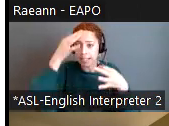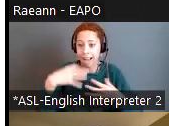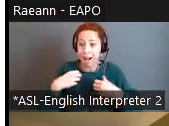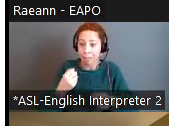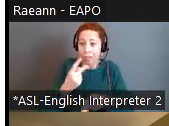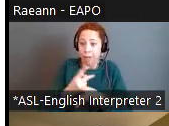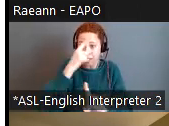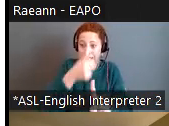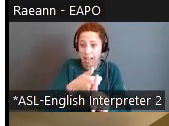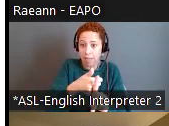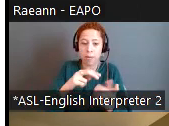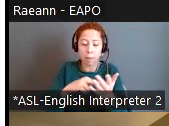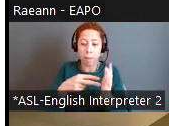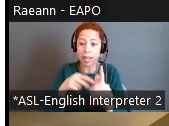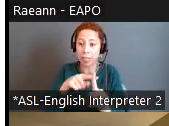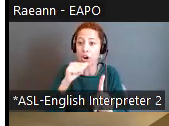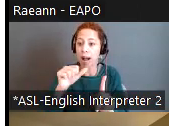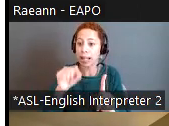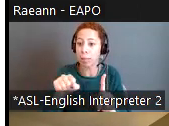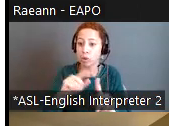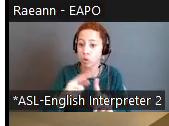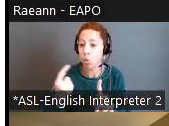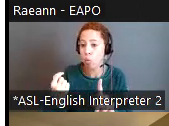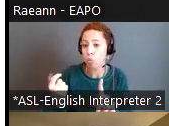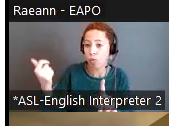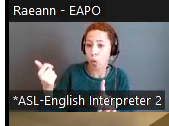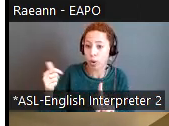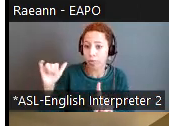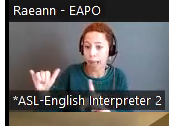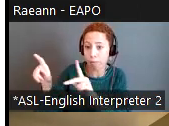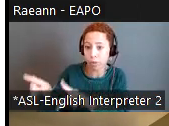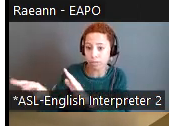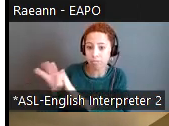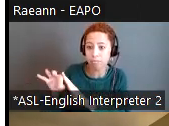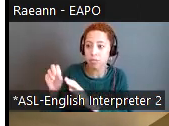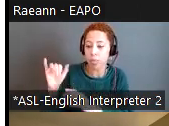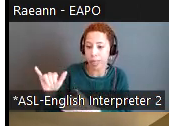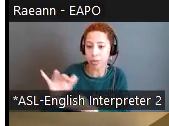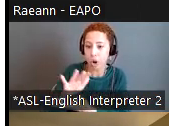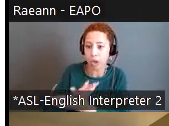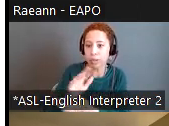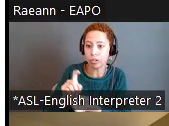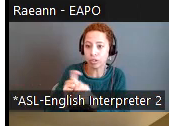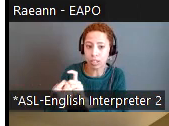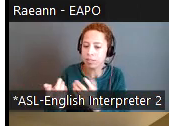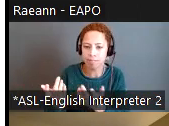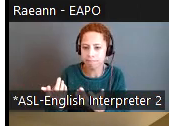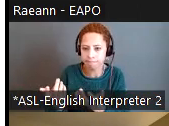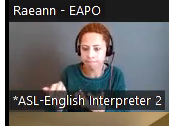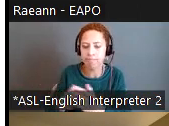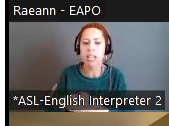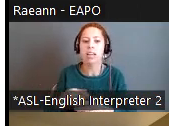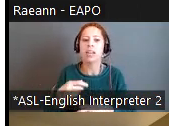they're incapable of revoking that document. The same is true for property. Just because someone is incapable of managing their